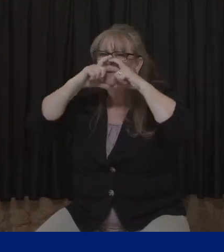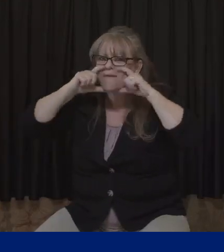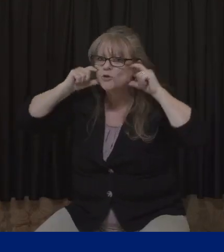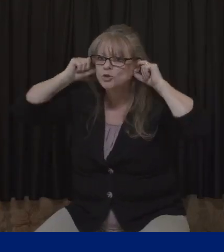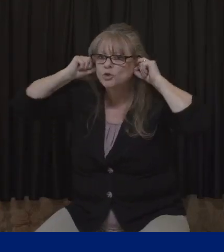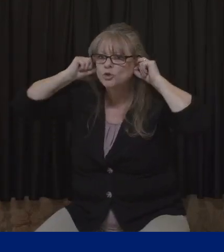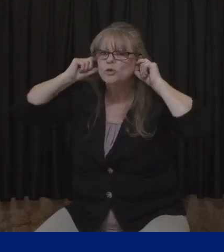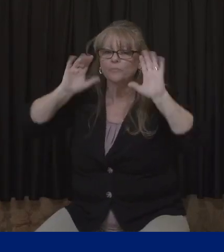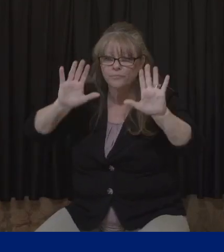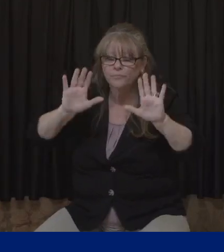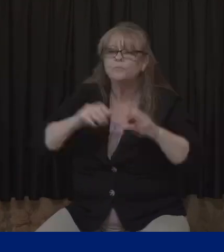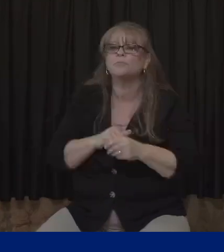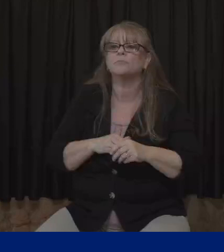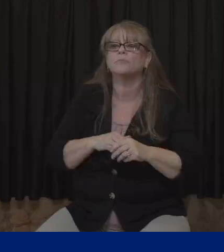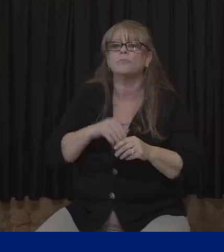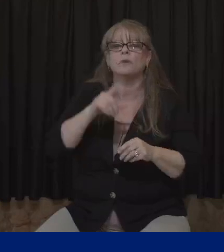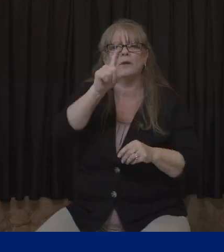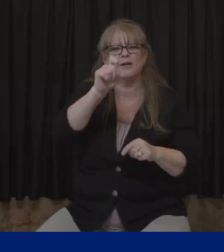coloradomaskproject.com.